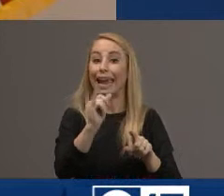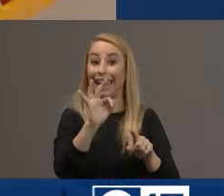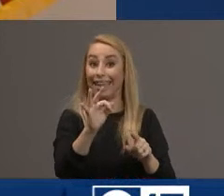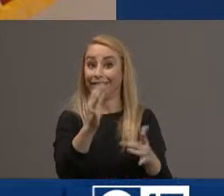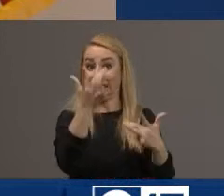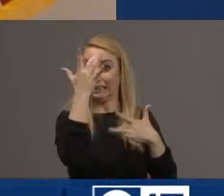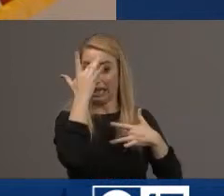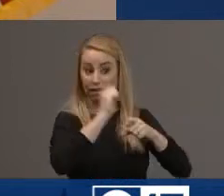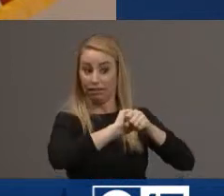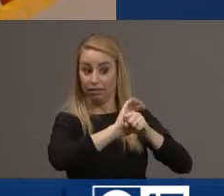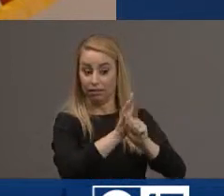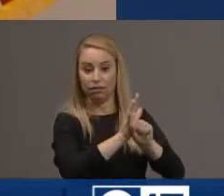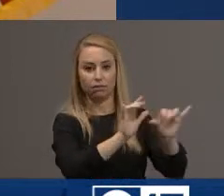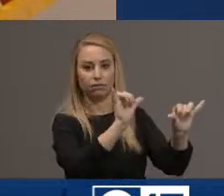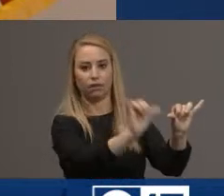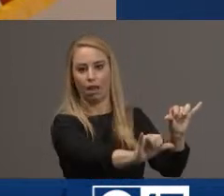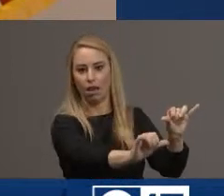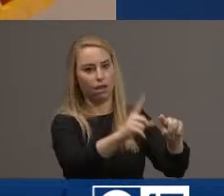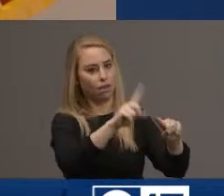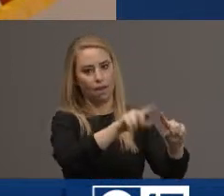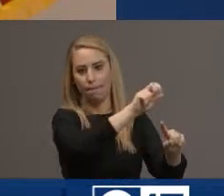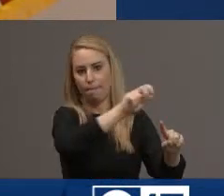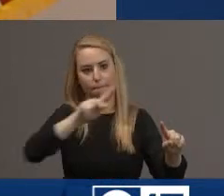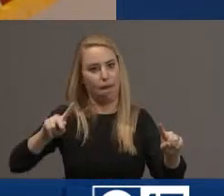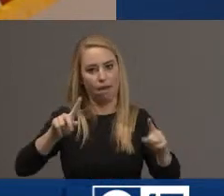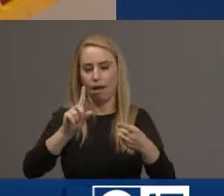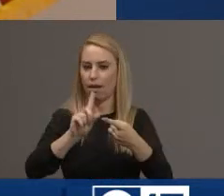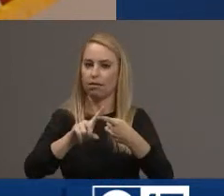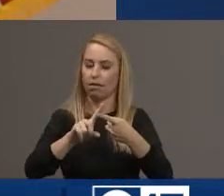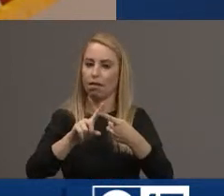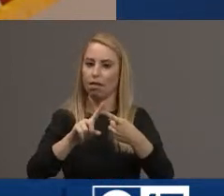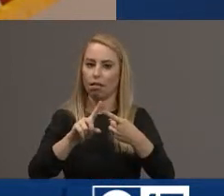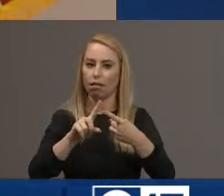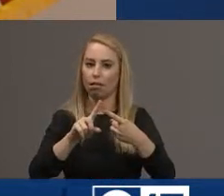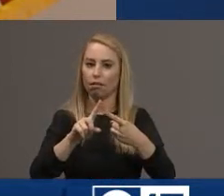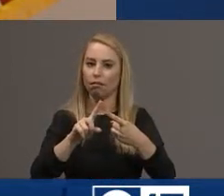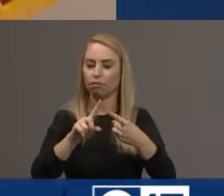them return until they meet CDC criteria to return back to work.